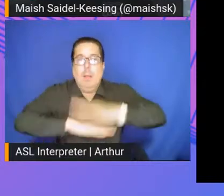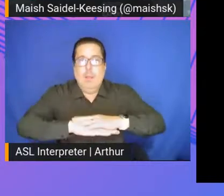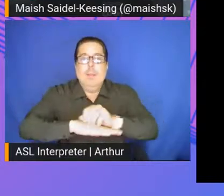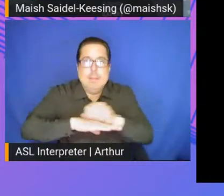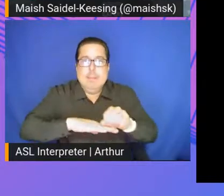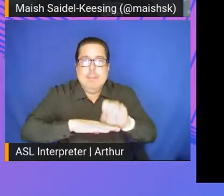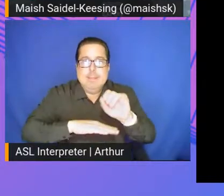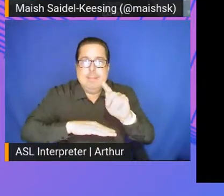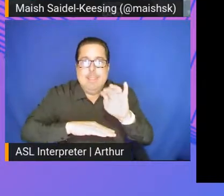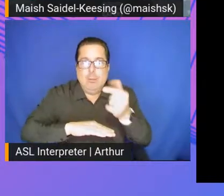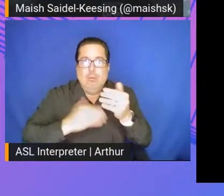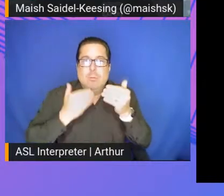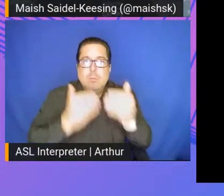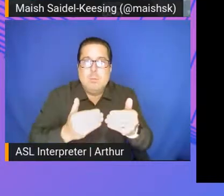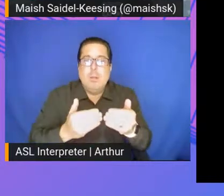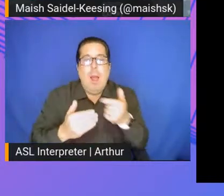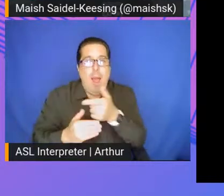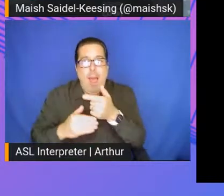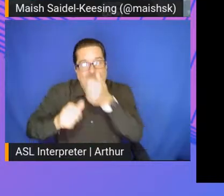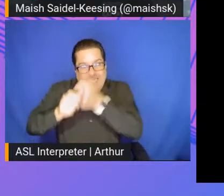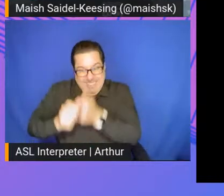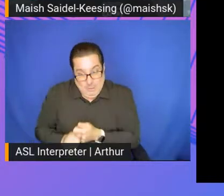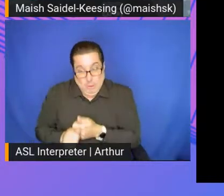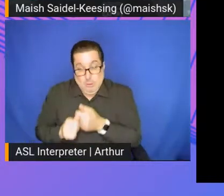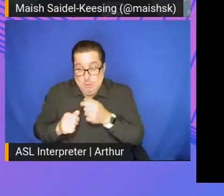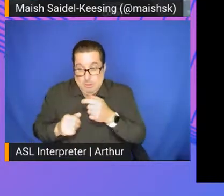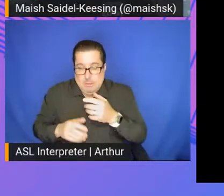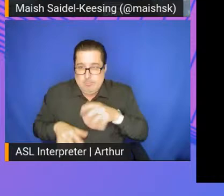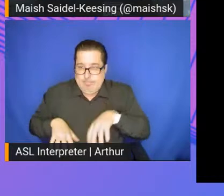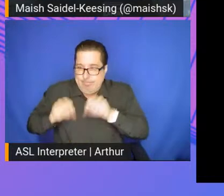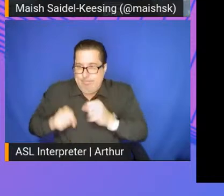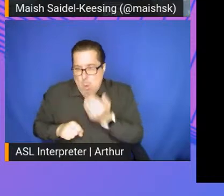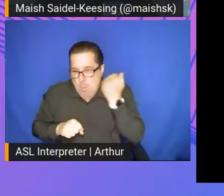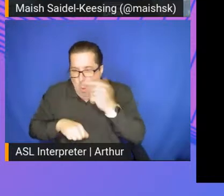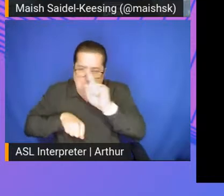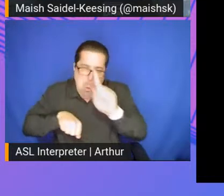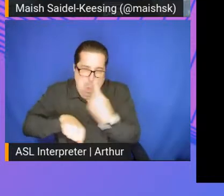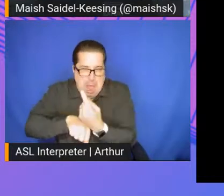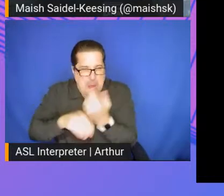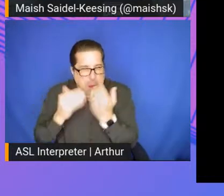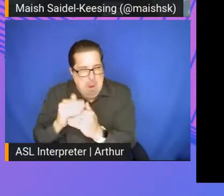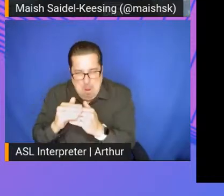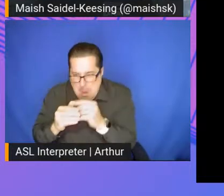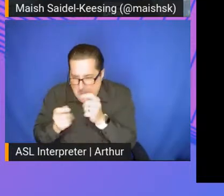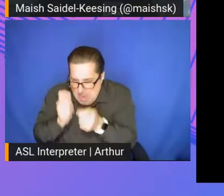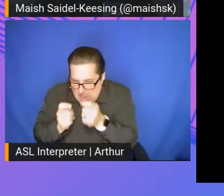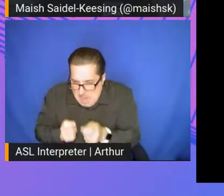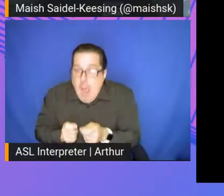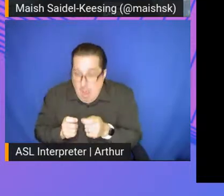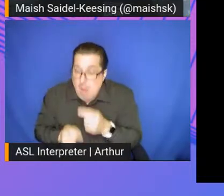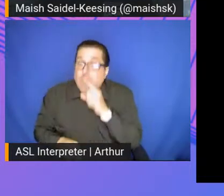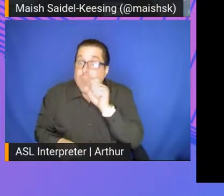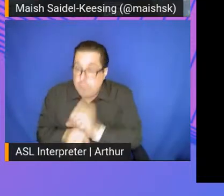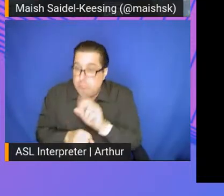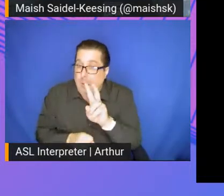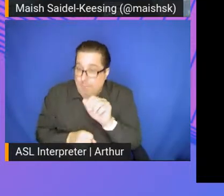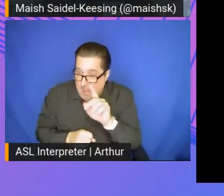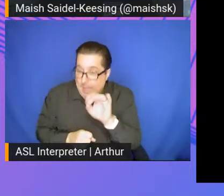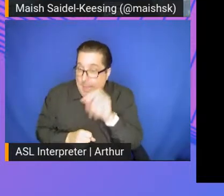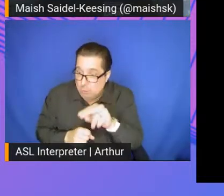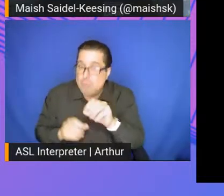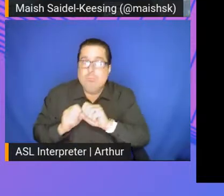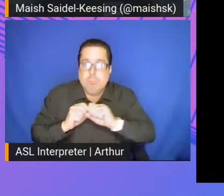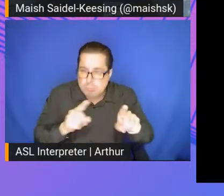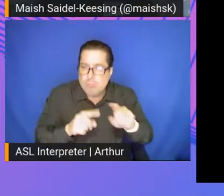quick, you spend an hour in the staging account doing final validation before it goes to production. But any manual